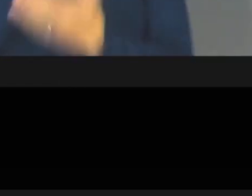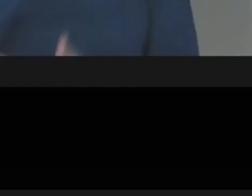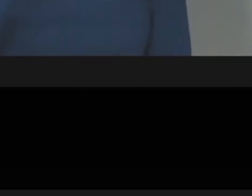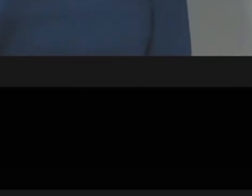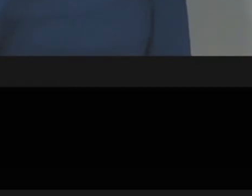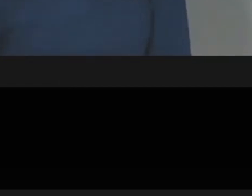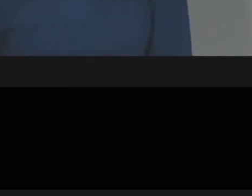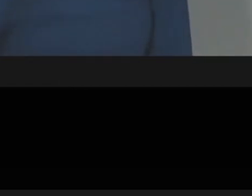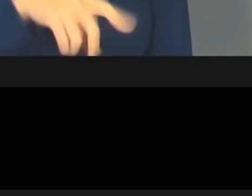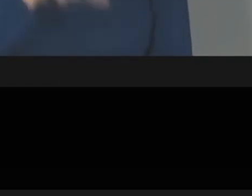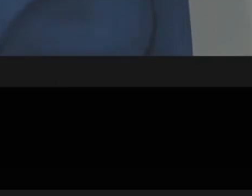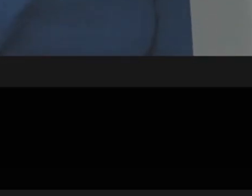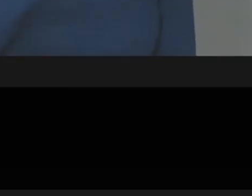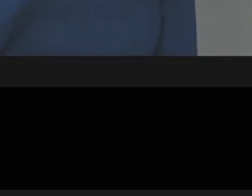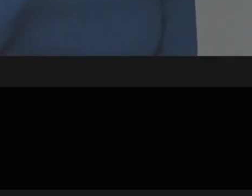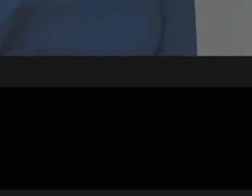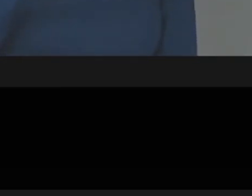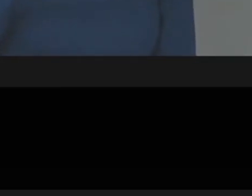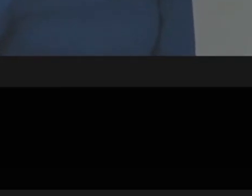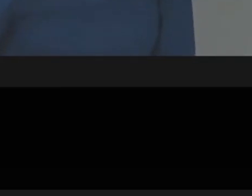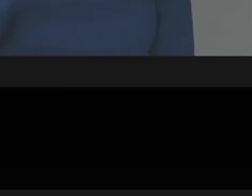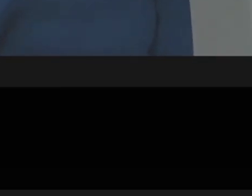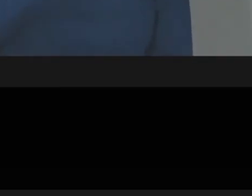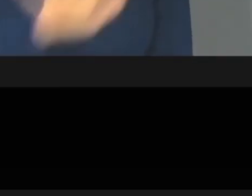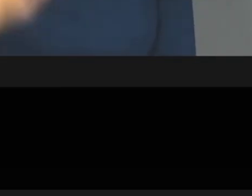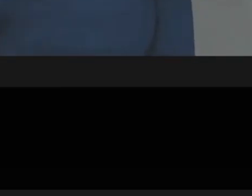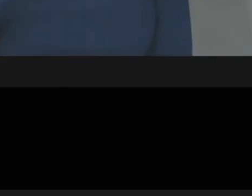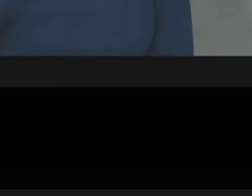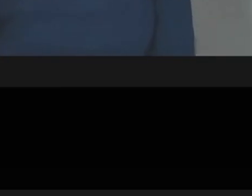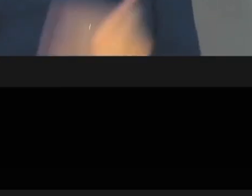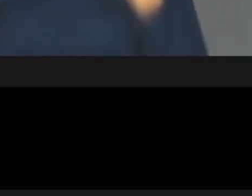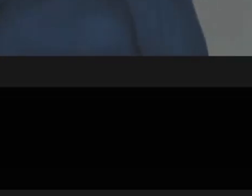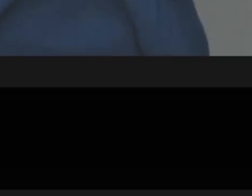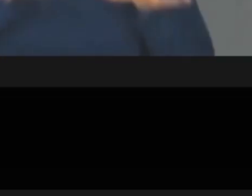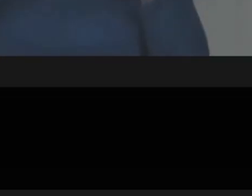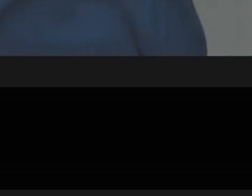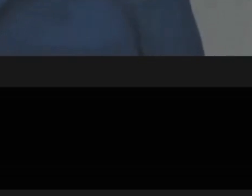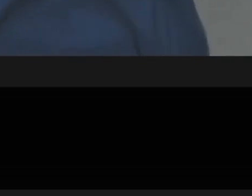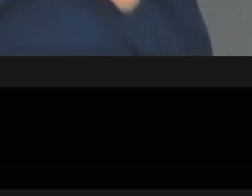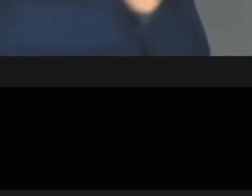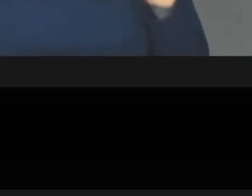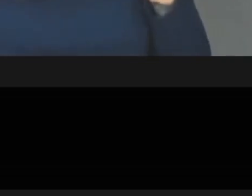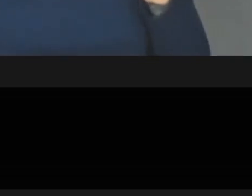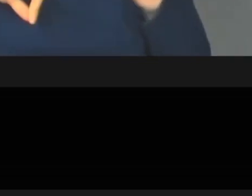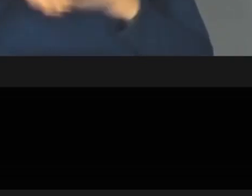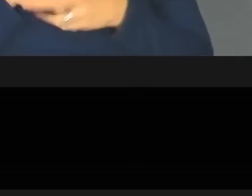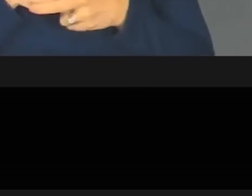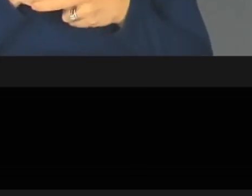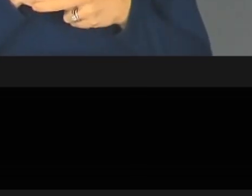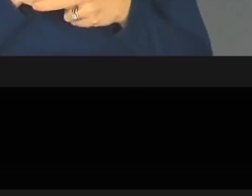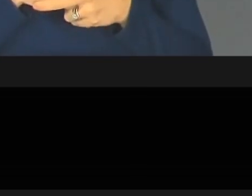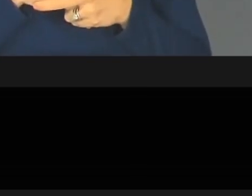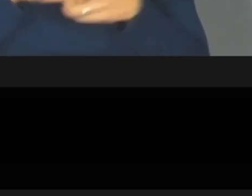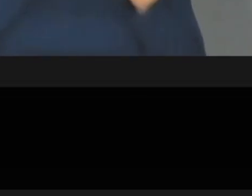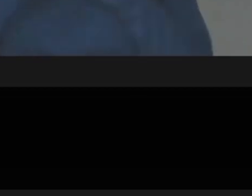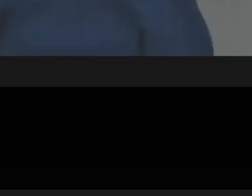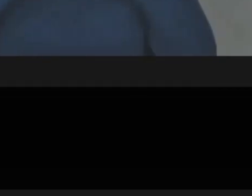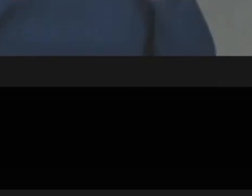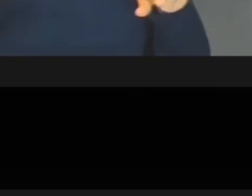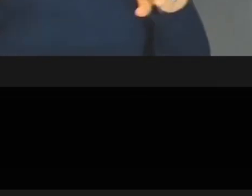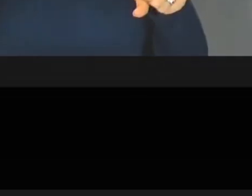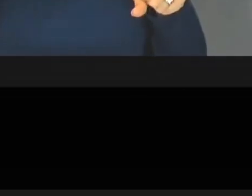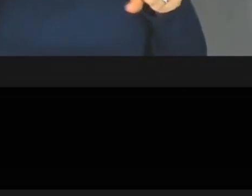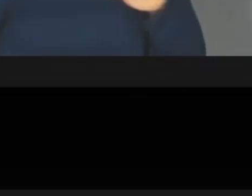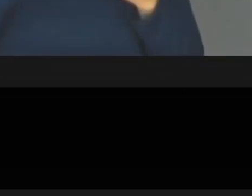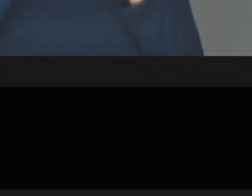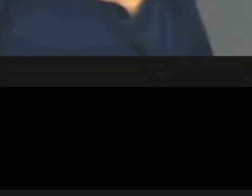There are 39 RCOs that cover 45 neighborhoods in the city of Pittsburgh. And as you can see, the program has